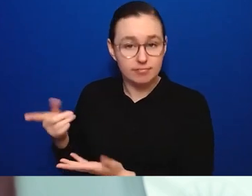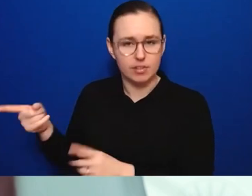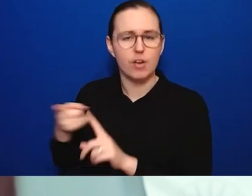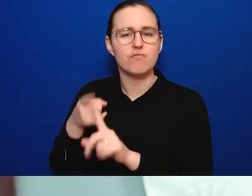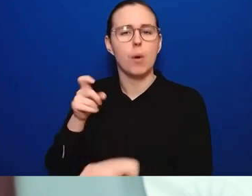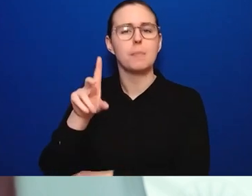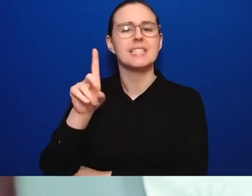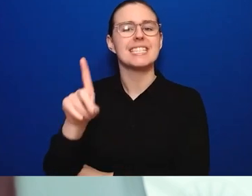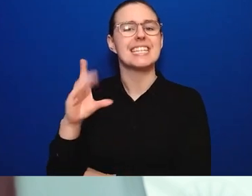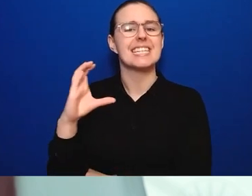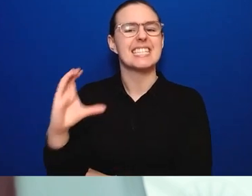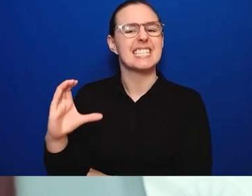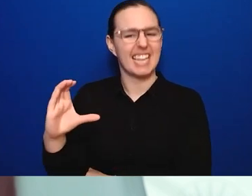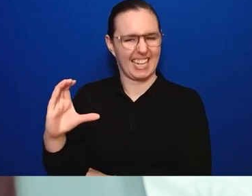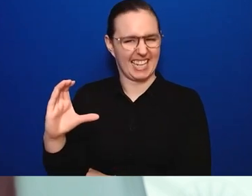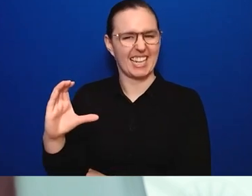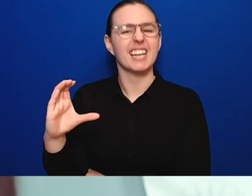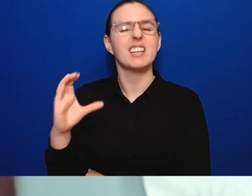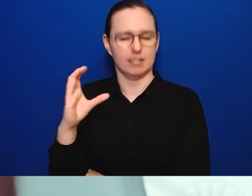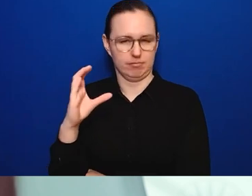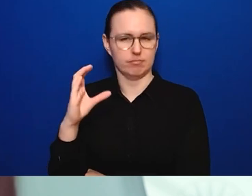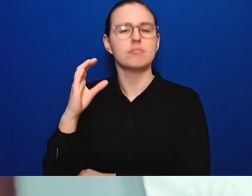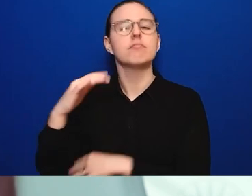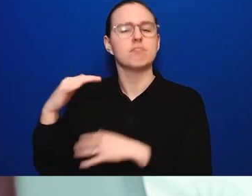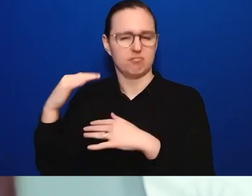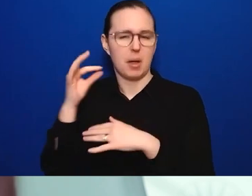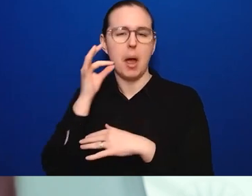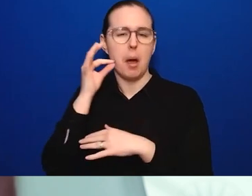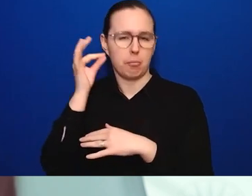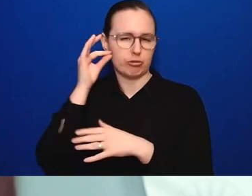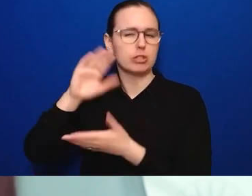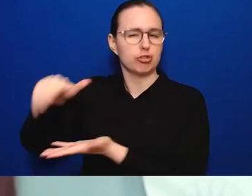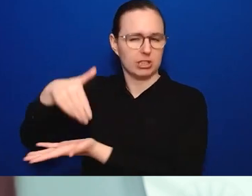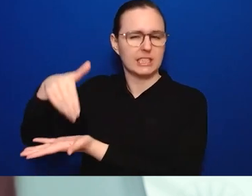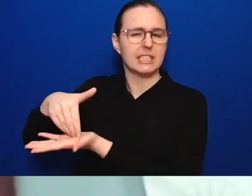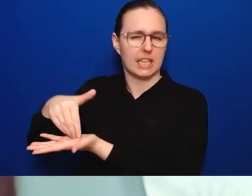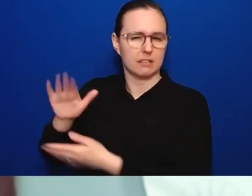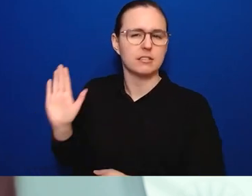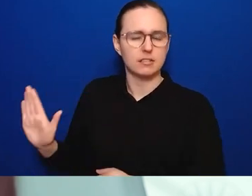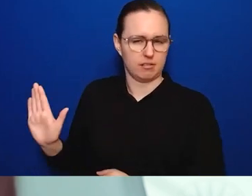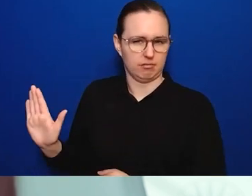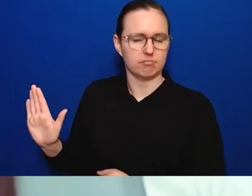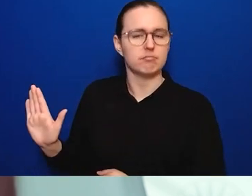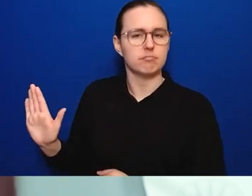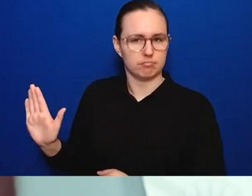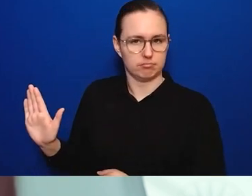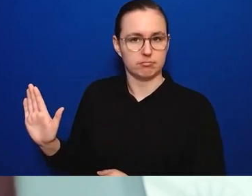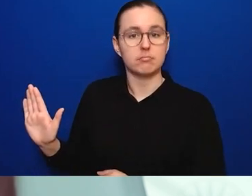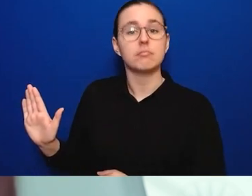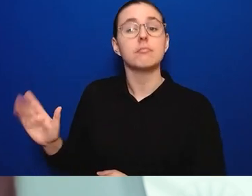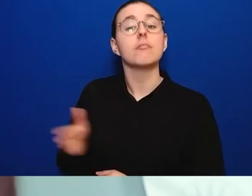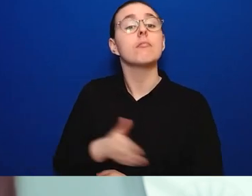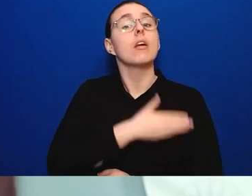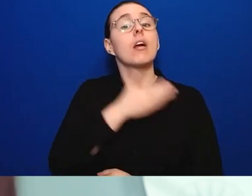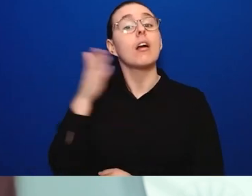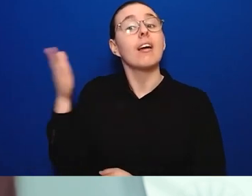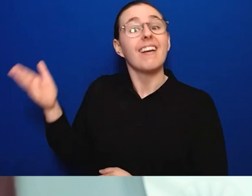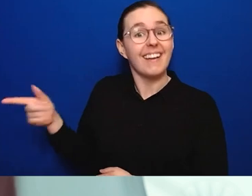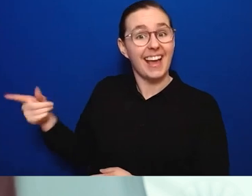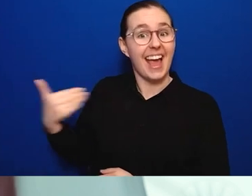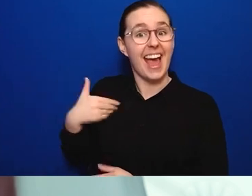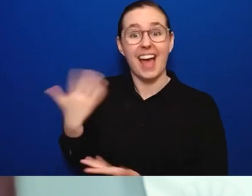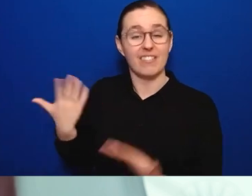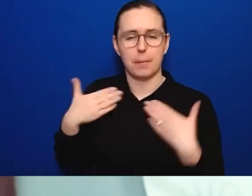Centres. With us virtually is Barb Ward-Burkett, Chair of the Ministry's Advisory Council